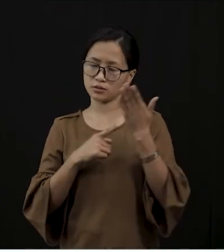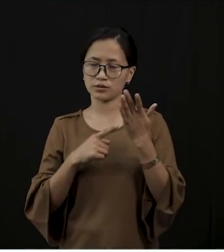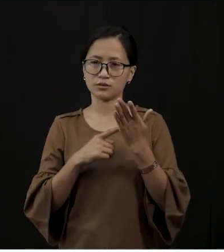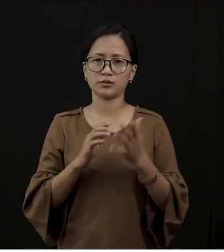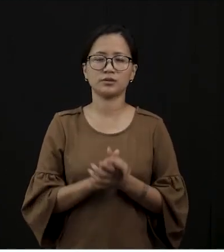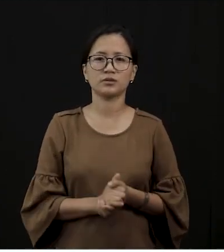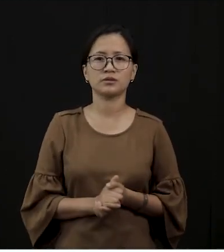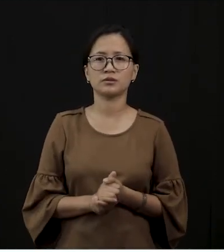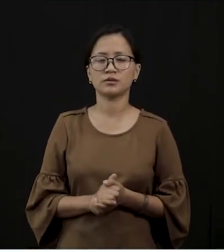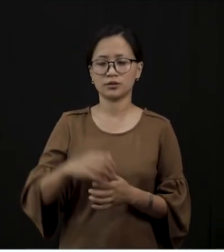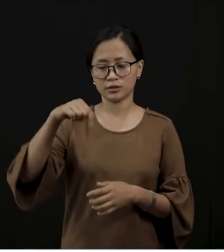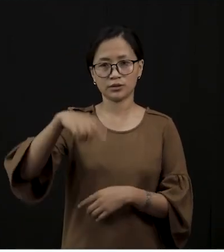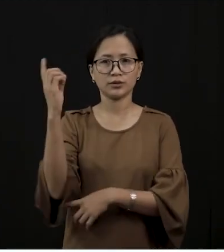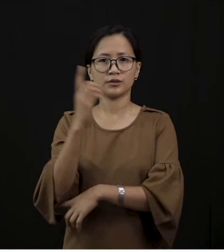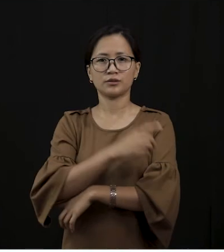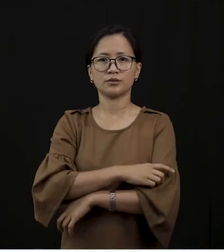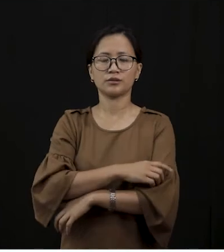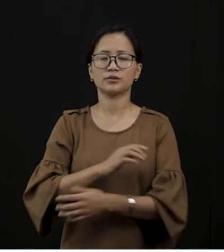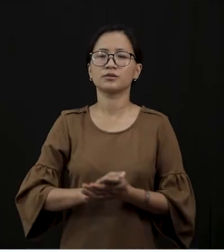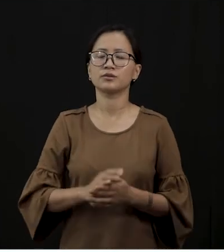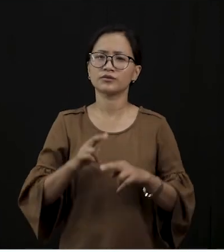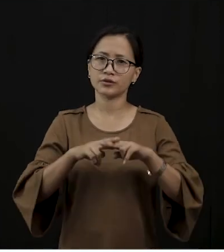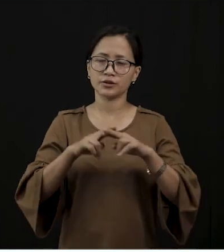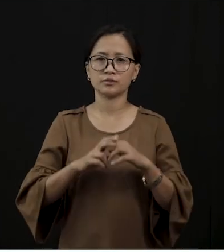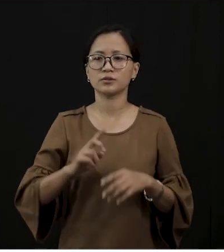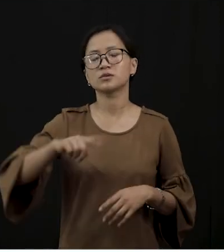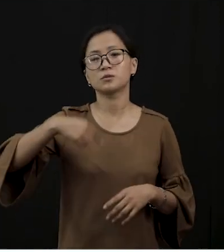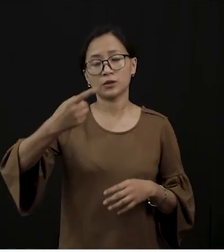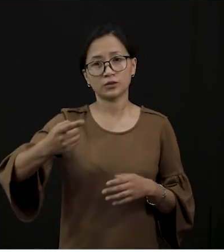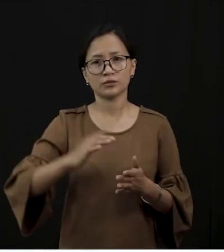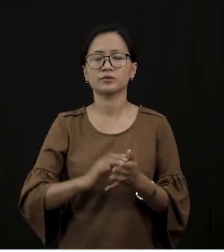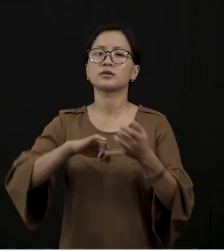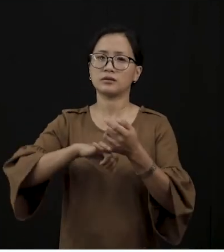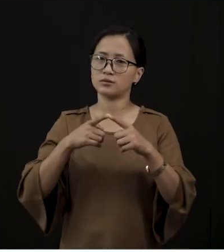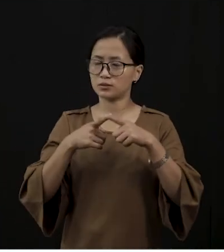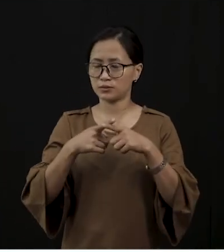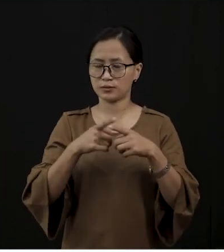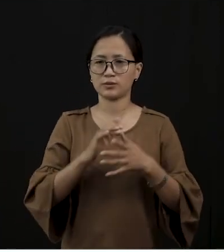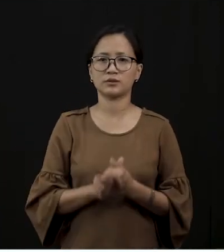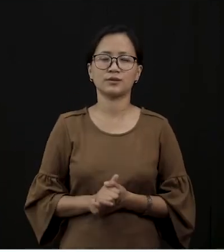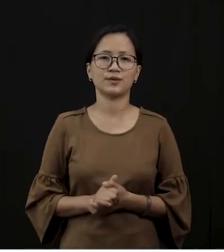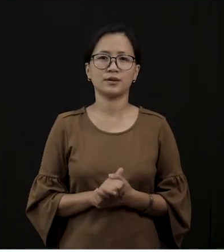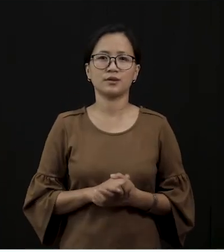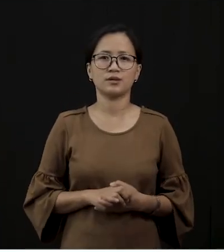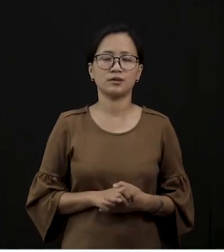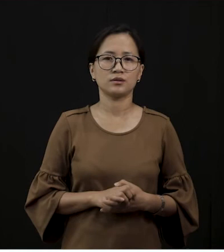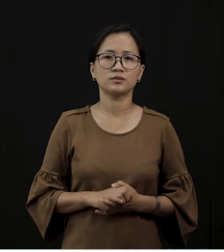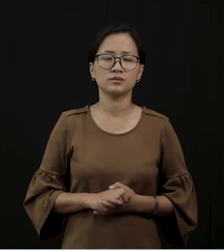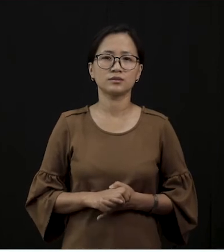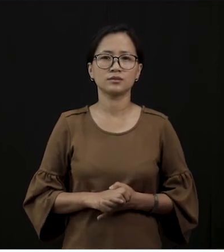Tuesday. Then today is Friday. Then tomorrow will be Friday, Saturday. Very good.